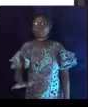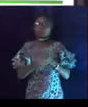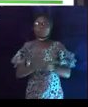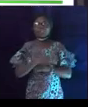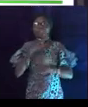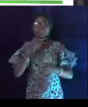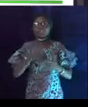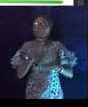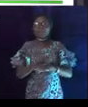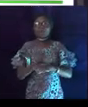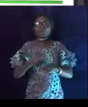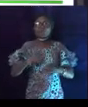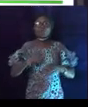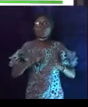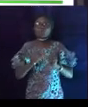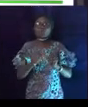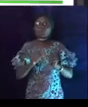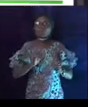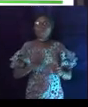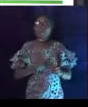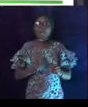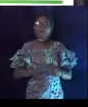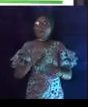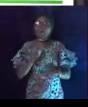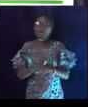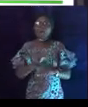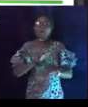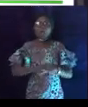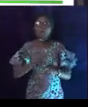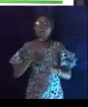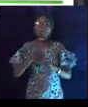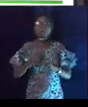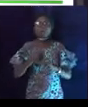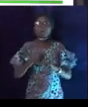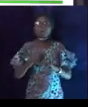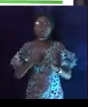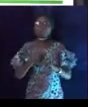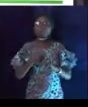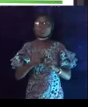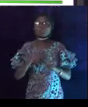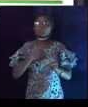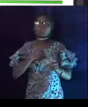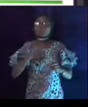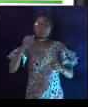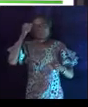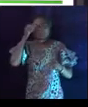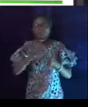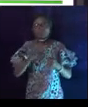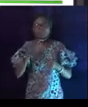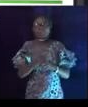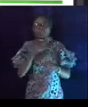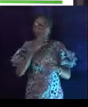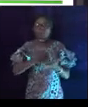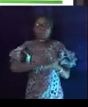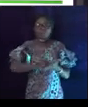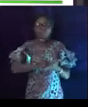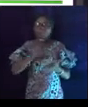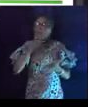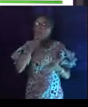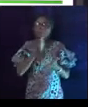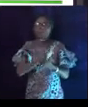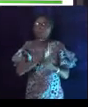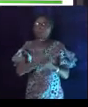Hello children, you are welcome to this segment of the program. It is mathematics time, and that means it